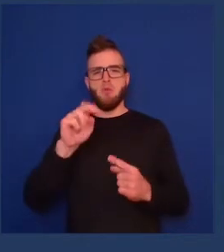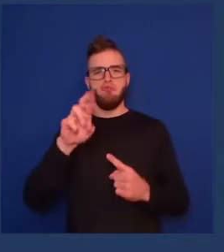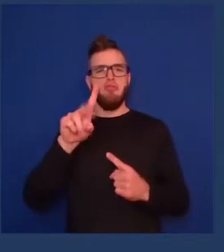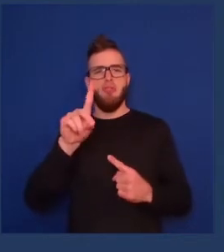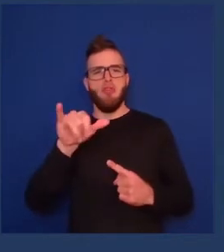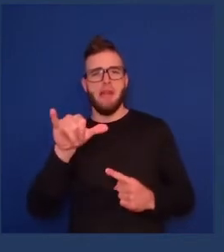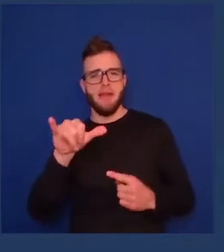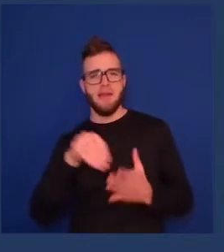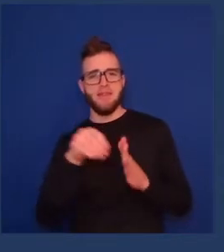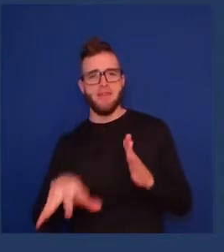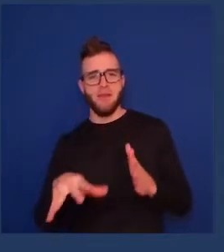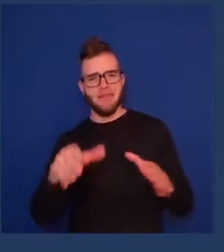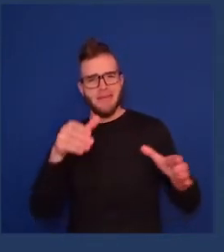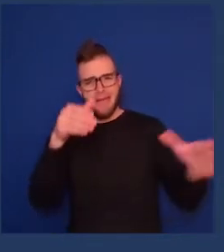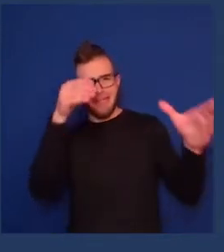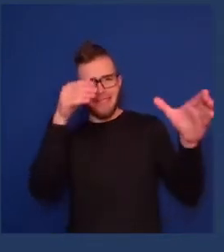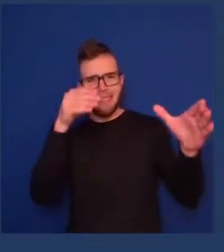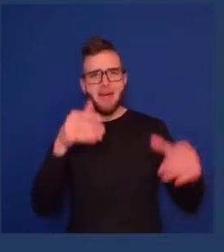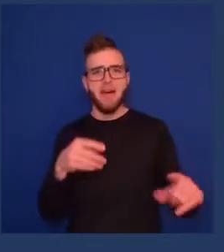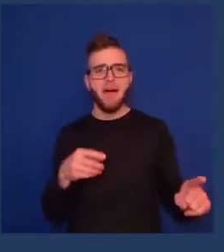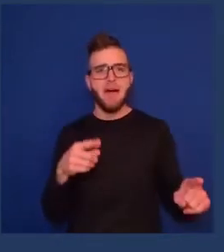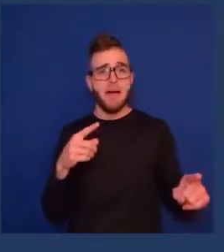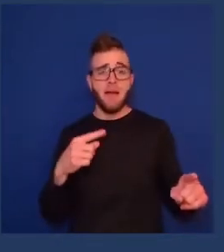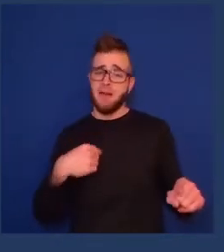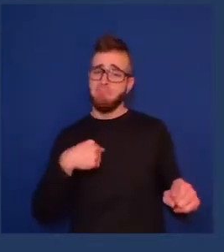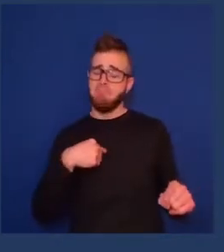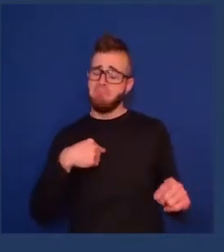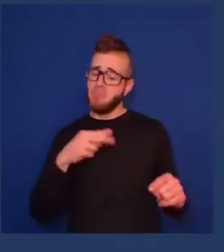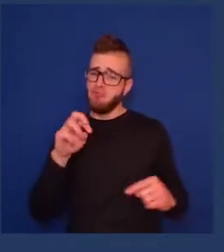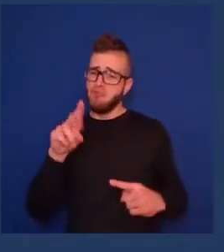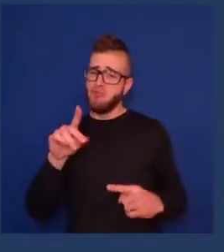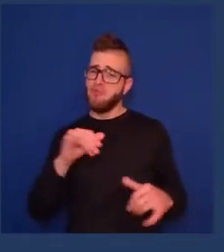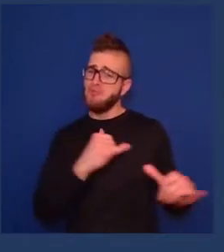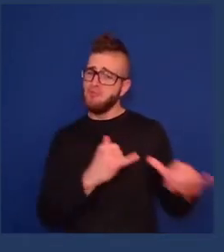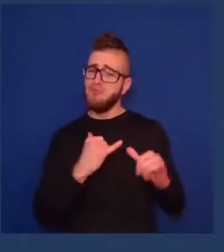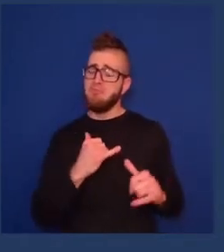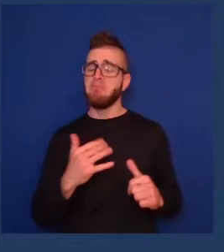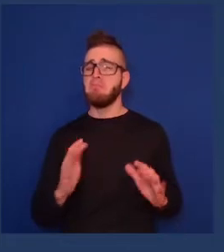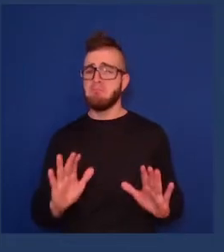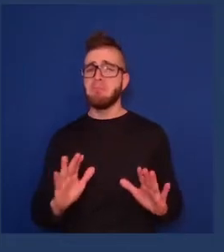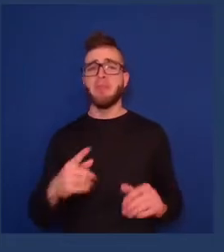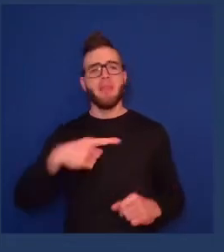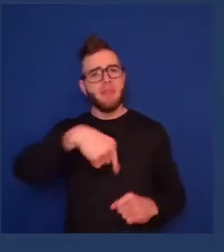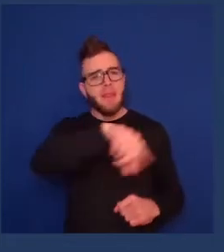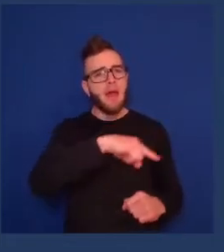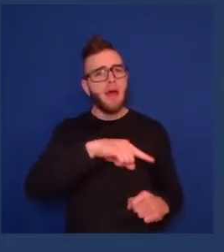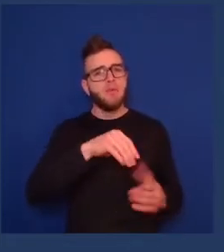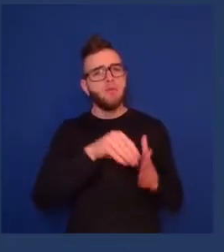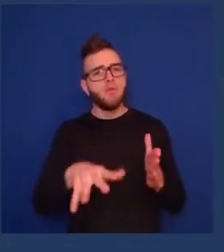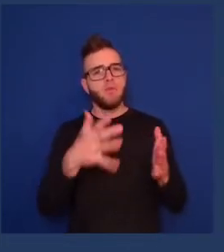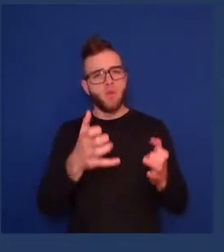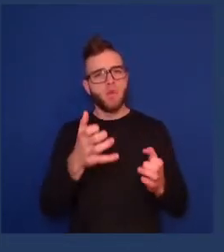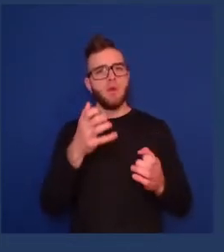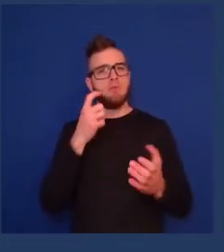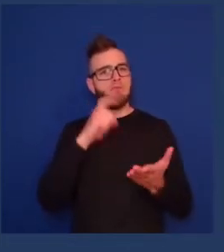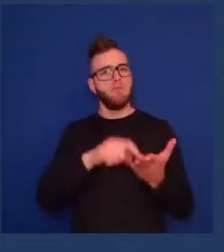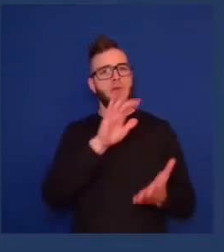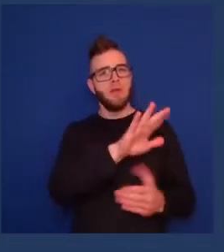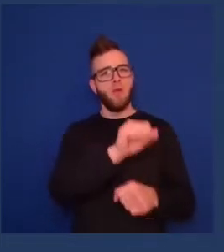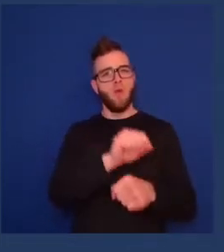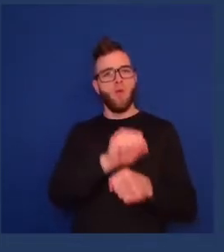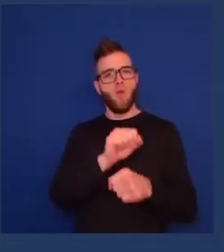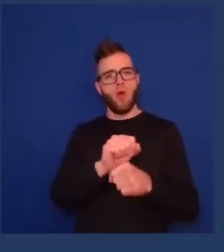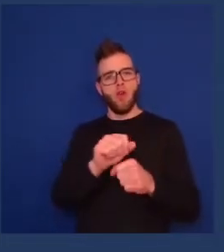and staff, even our nerdiest students, of which I, fit that